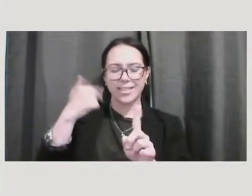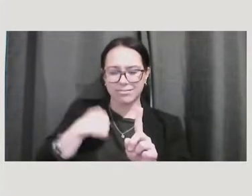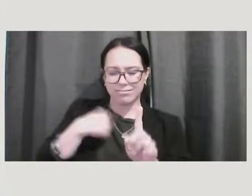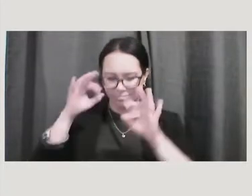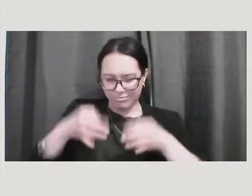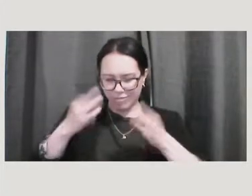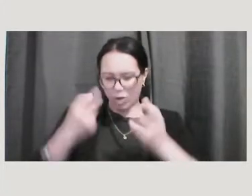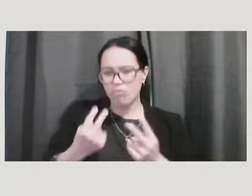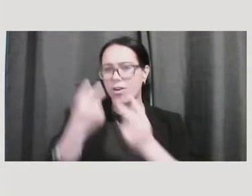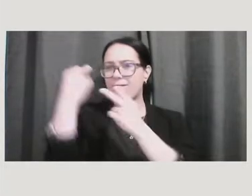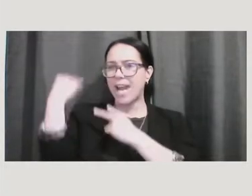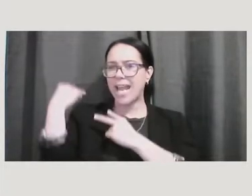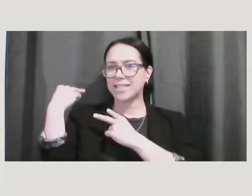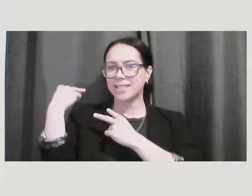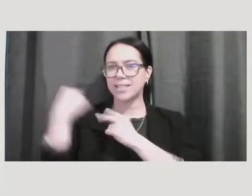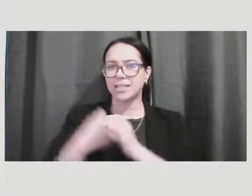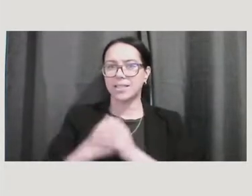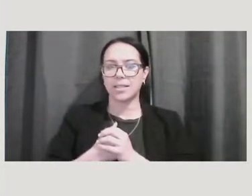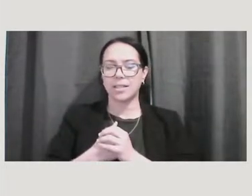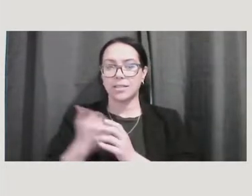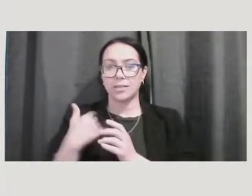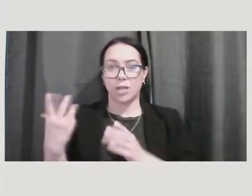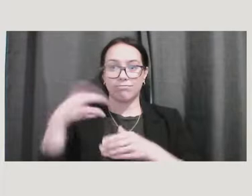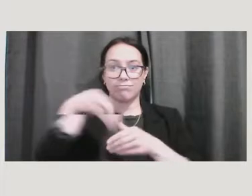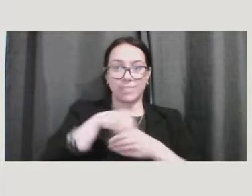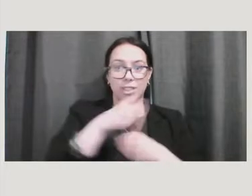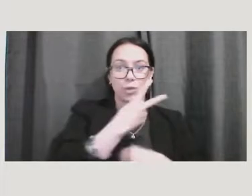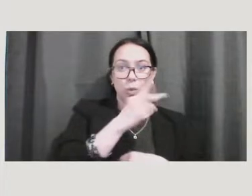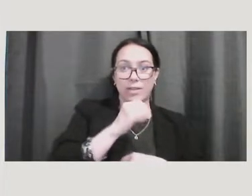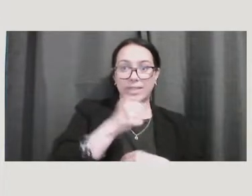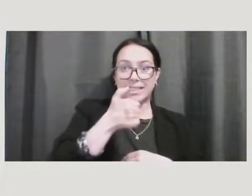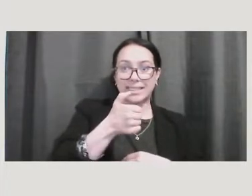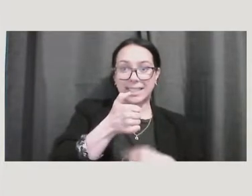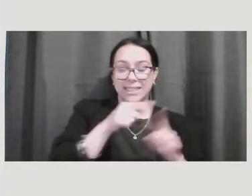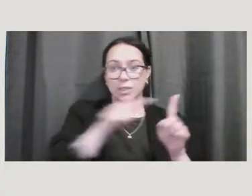chair of the Pacific Arts committee for 2006 to 2013.